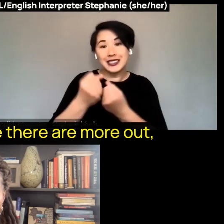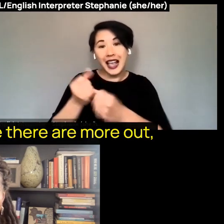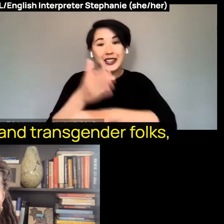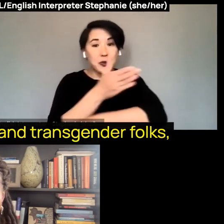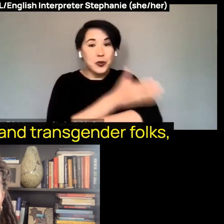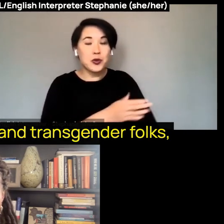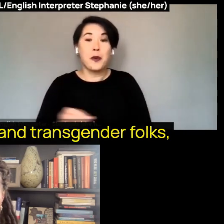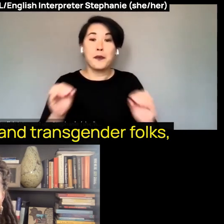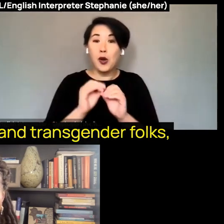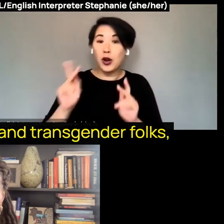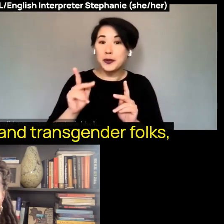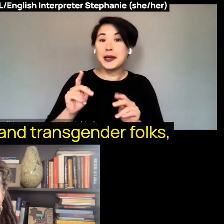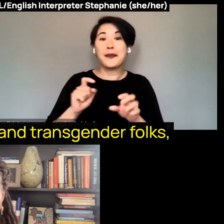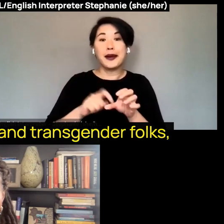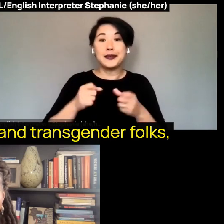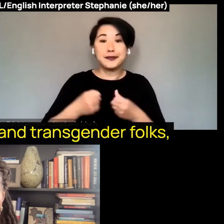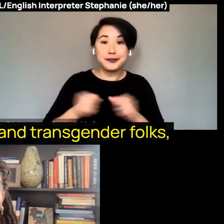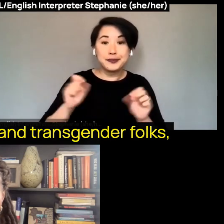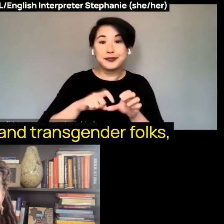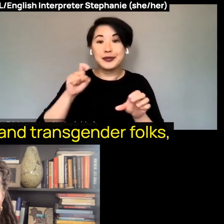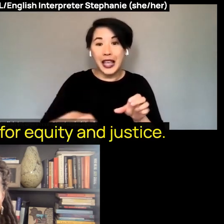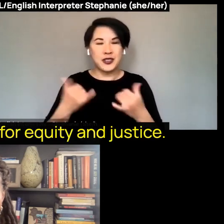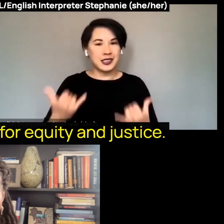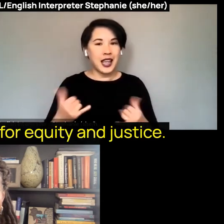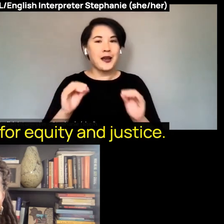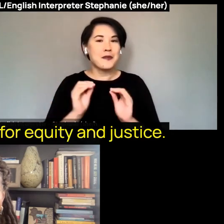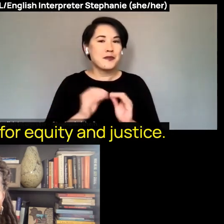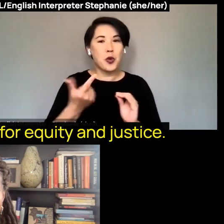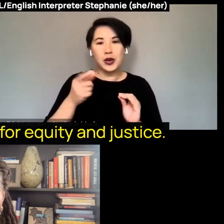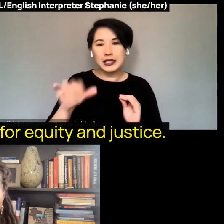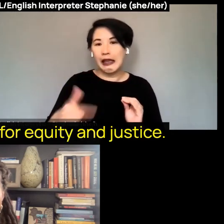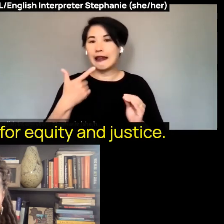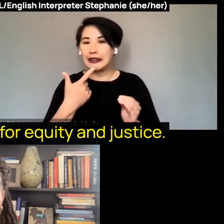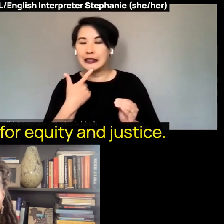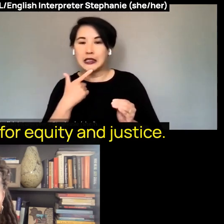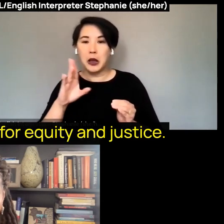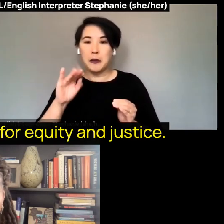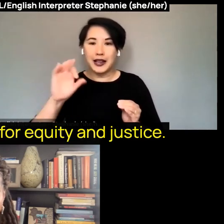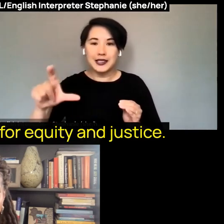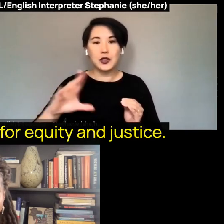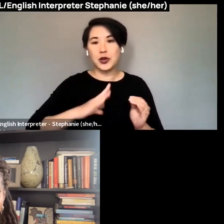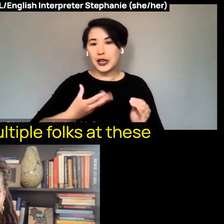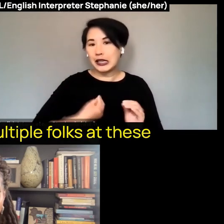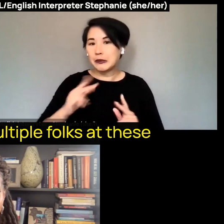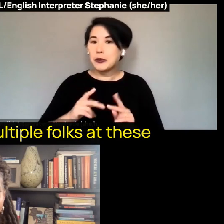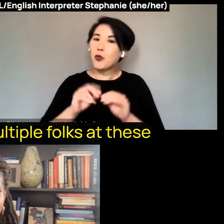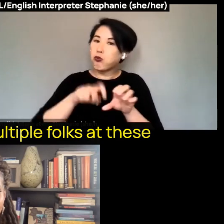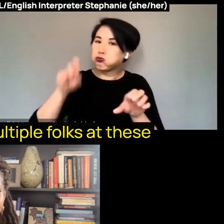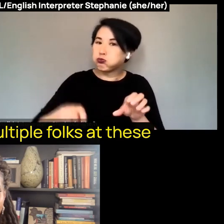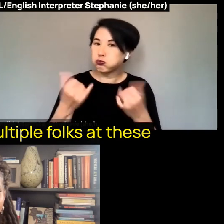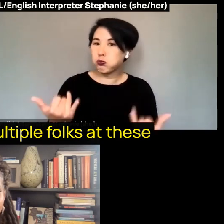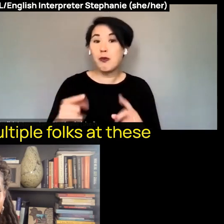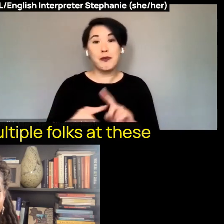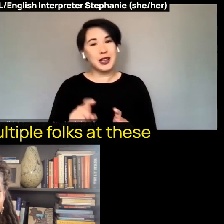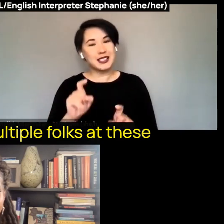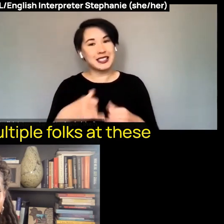out lesbian, gay, bisexual, and transgender folks, there's a lot more needed for equity and justice.